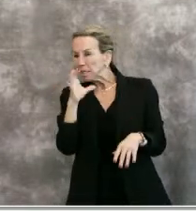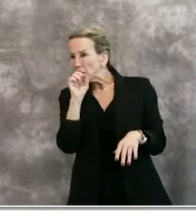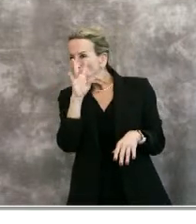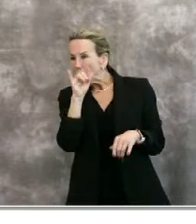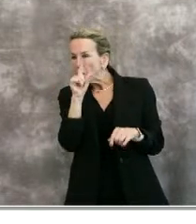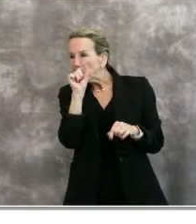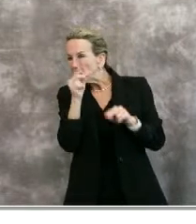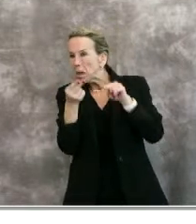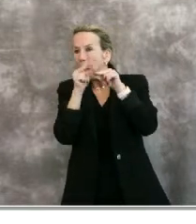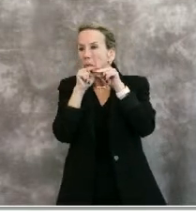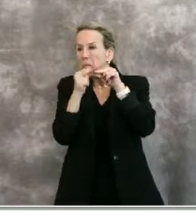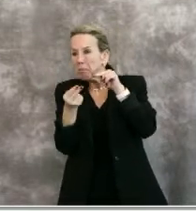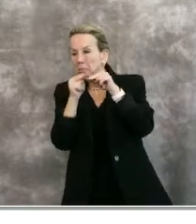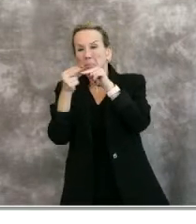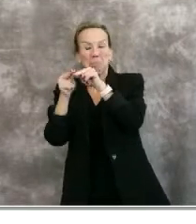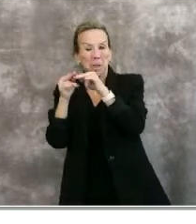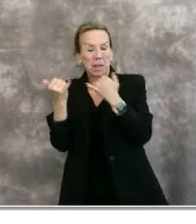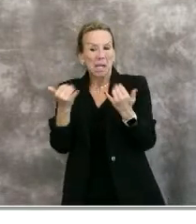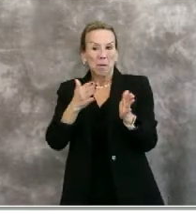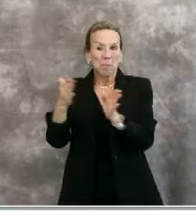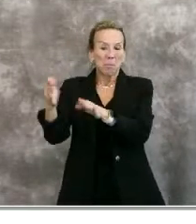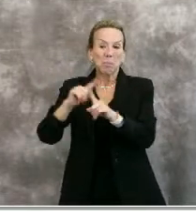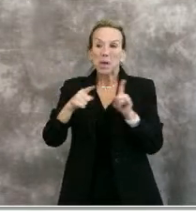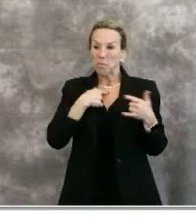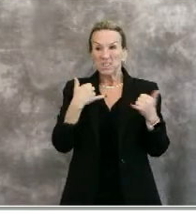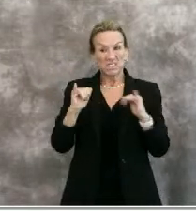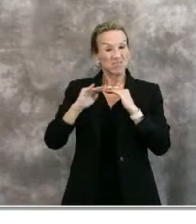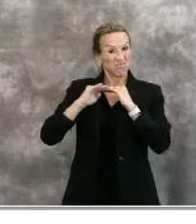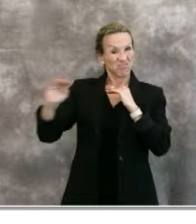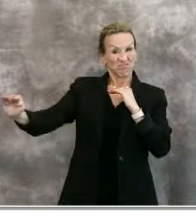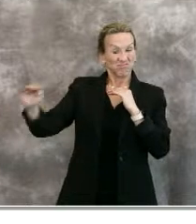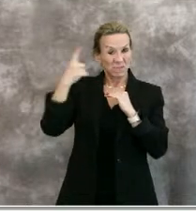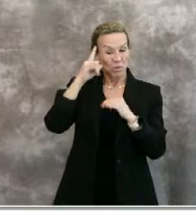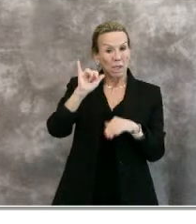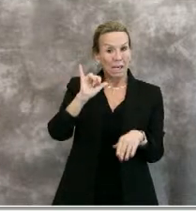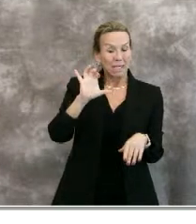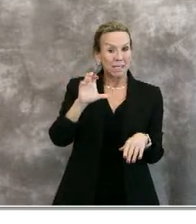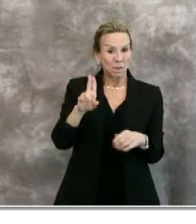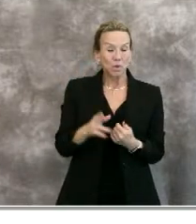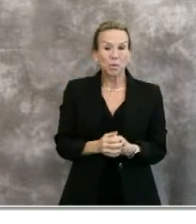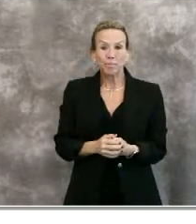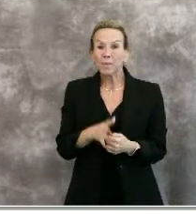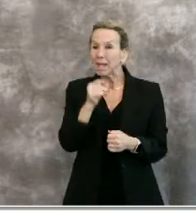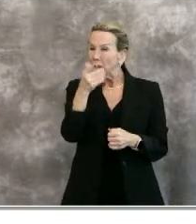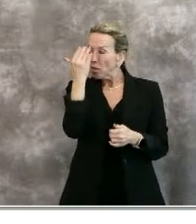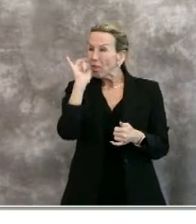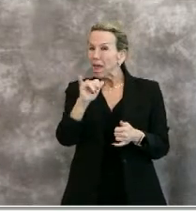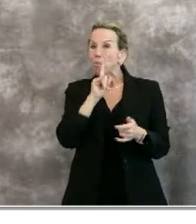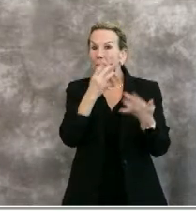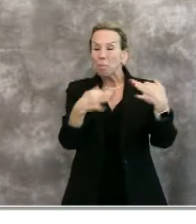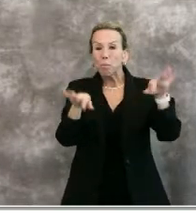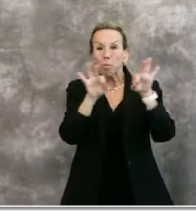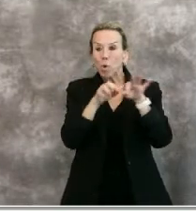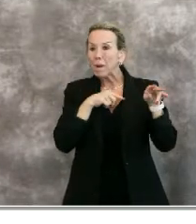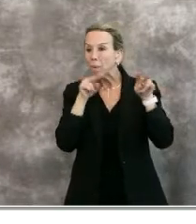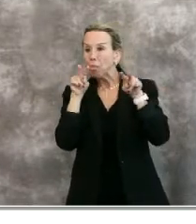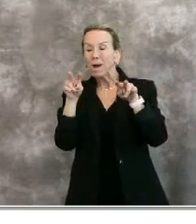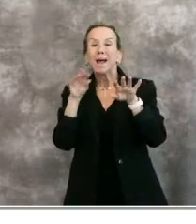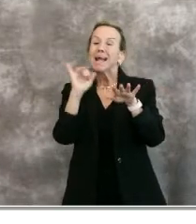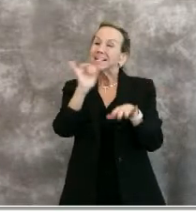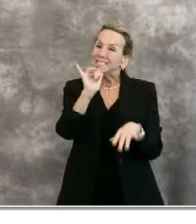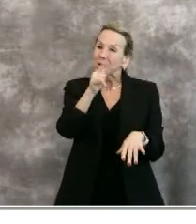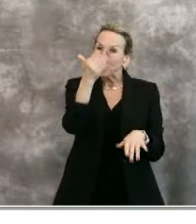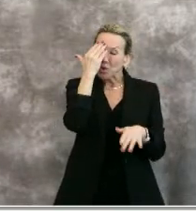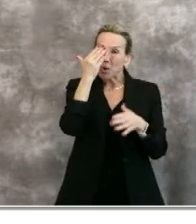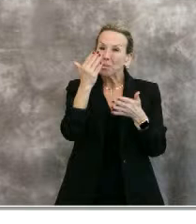up a little bit, but our ICU utilization is holding steady. And it is important to once again remind that hospitalizations tend to be a lagging indicator